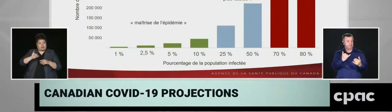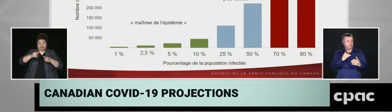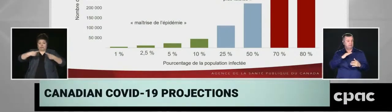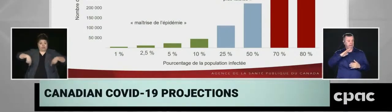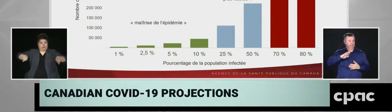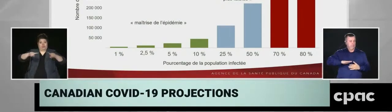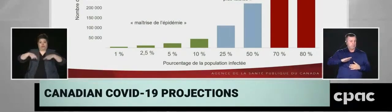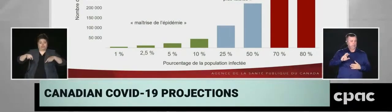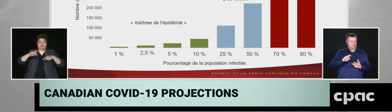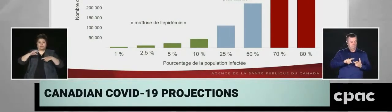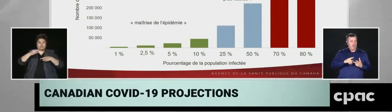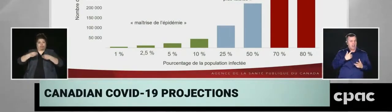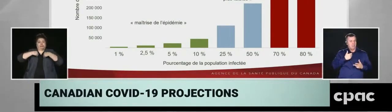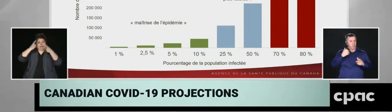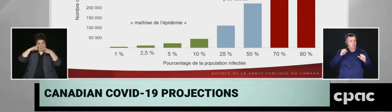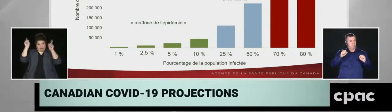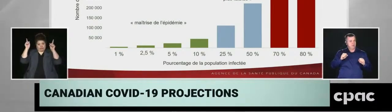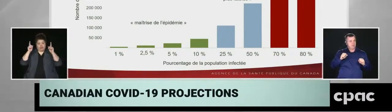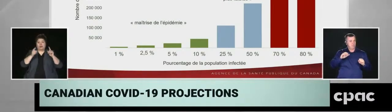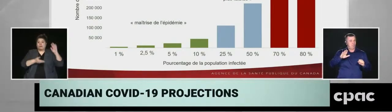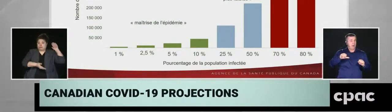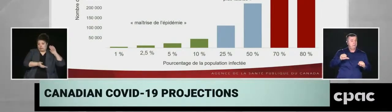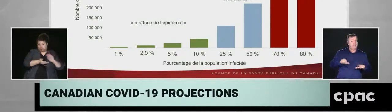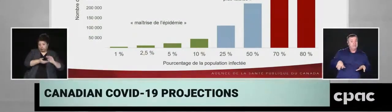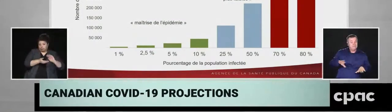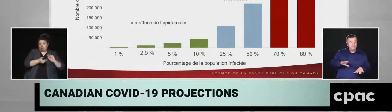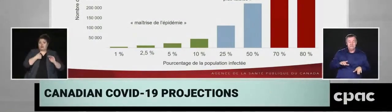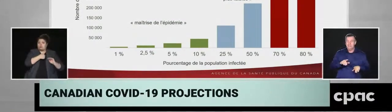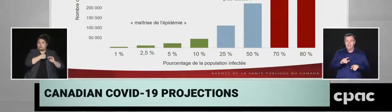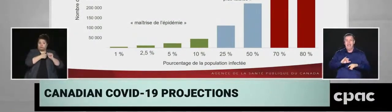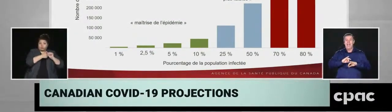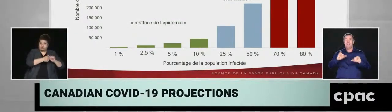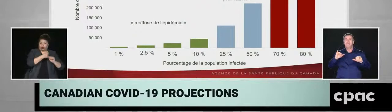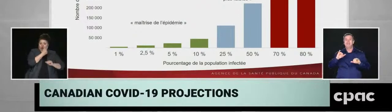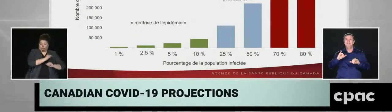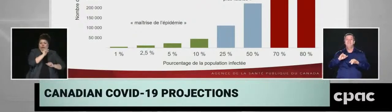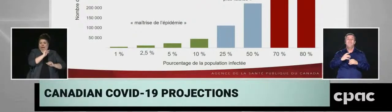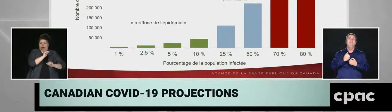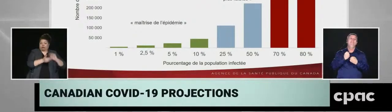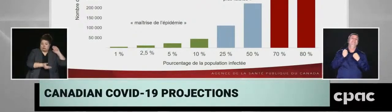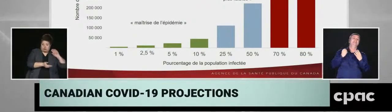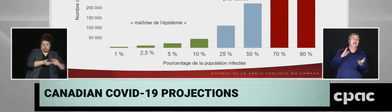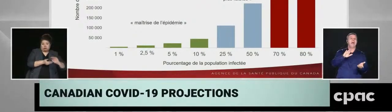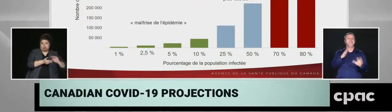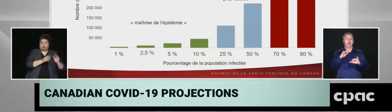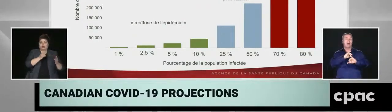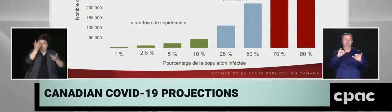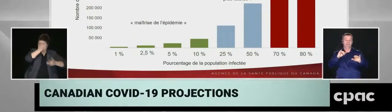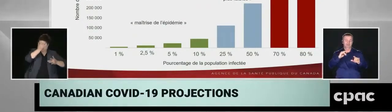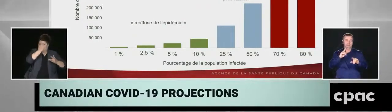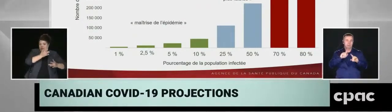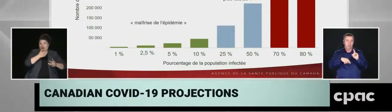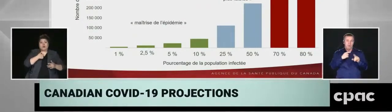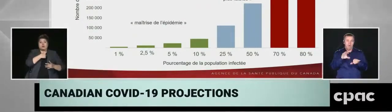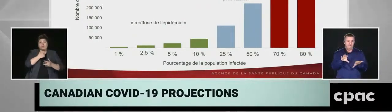ne pourrons pas prévenir tous les décès, mais nous devons prévenir ceux que nous pouvons éviter.